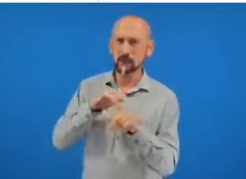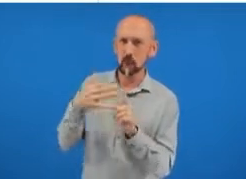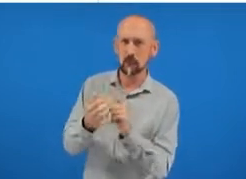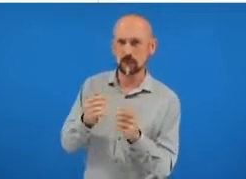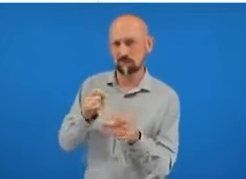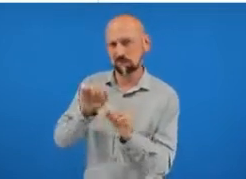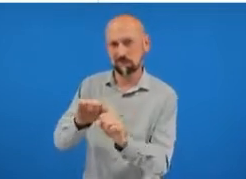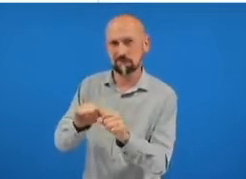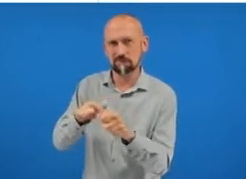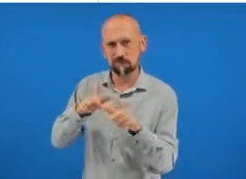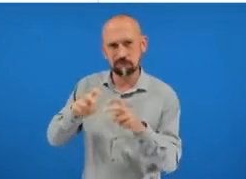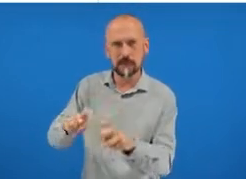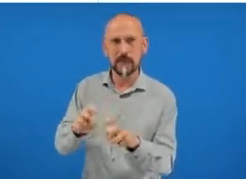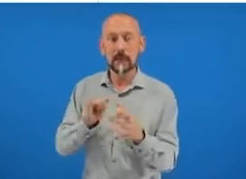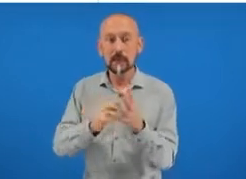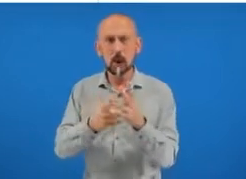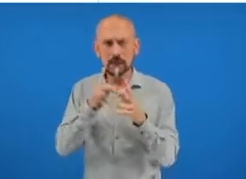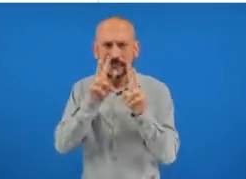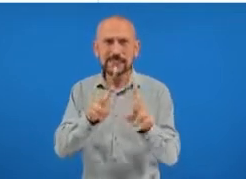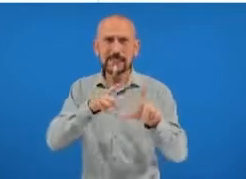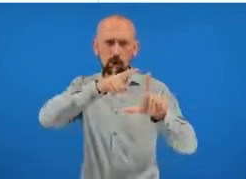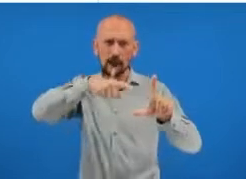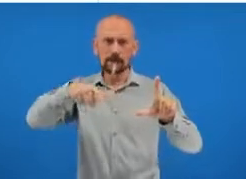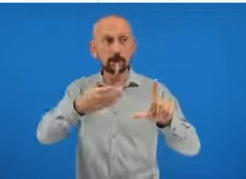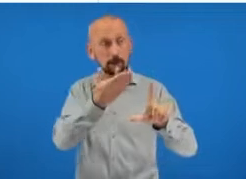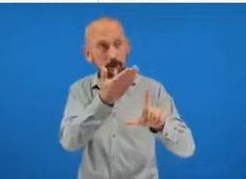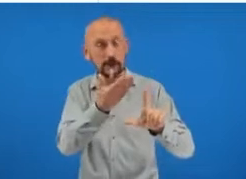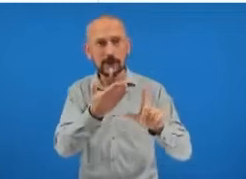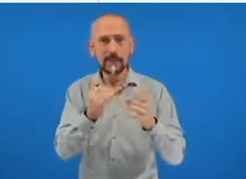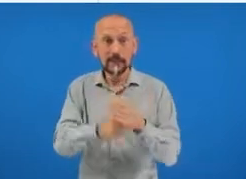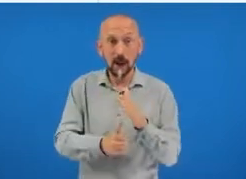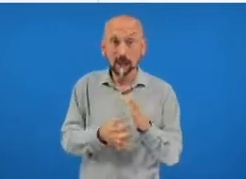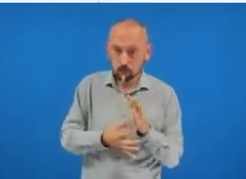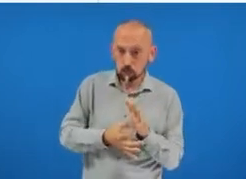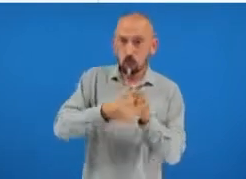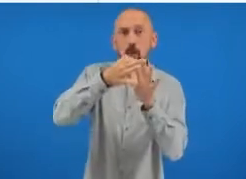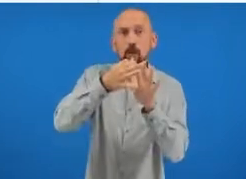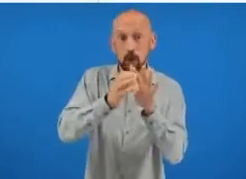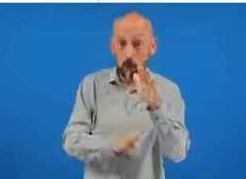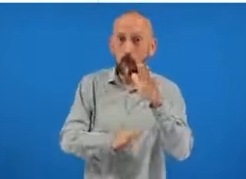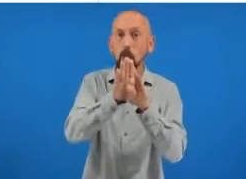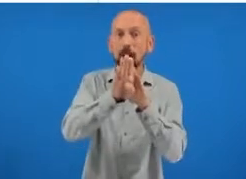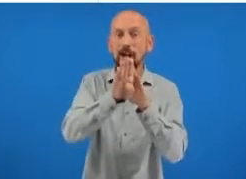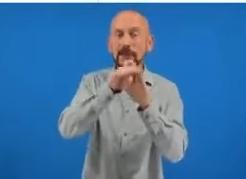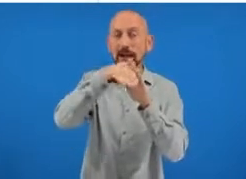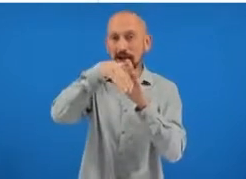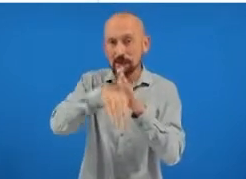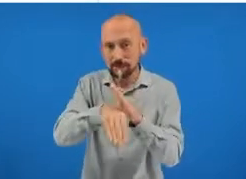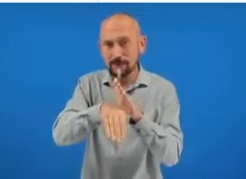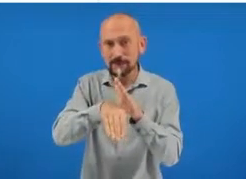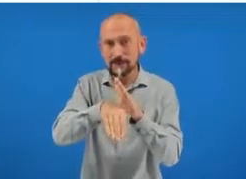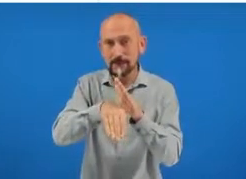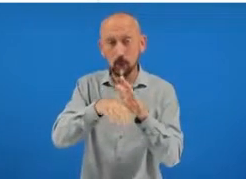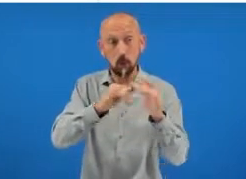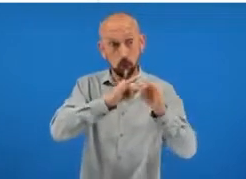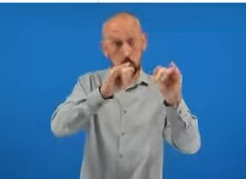quite nicely. And then her social anxiety had got a bit stuck. There hadn't been so much improvement in sessions 4, 5, and 6. So